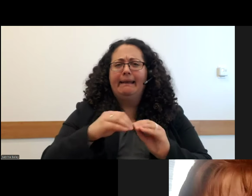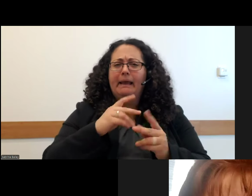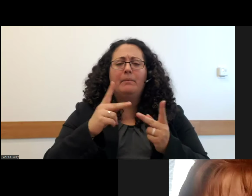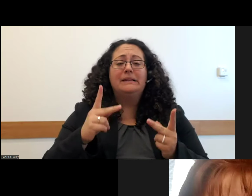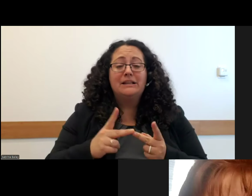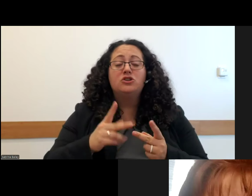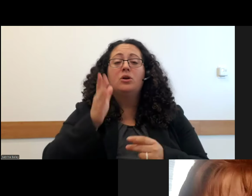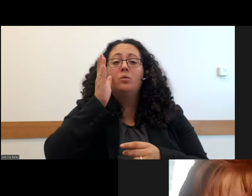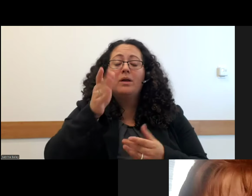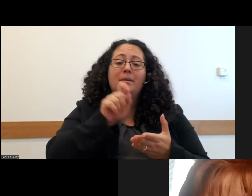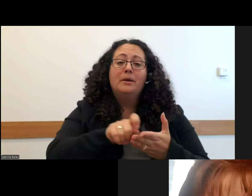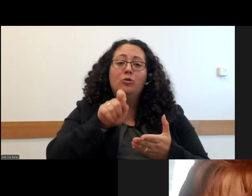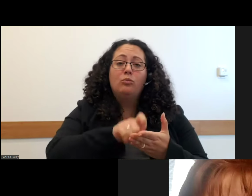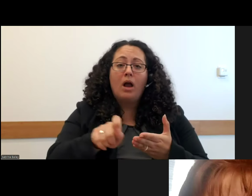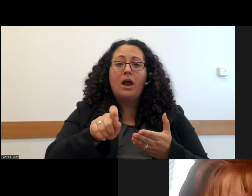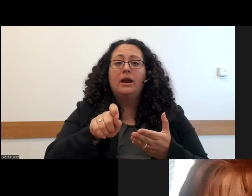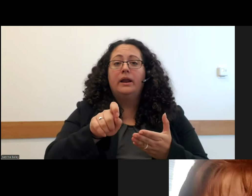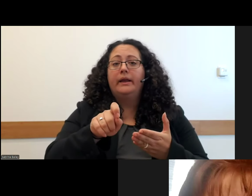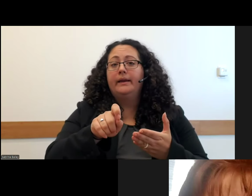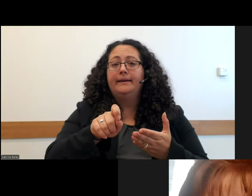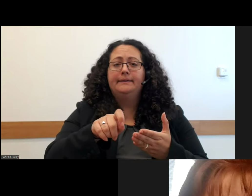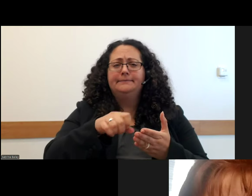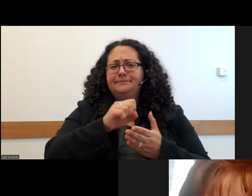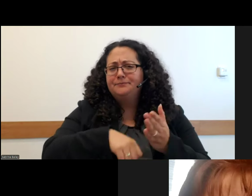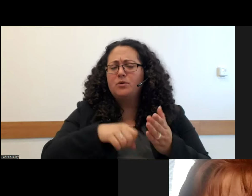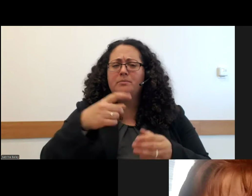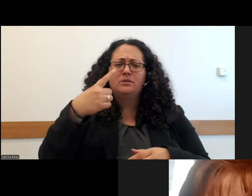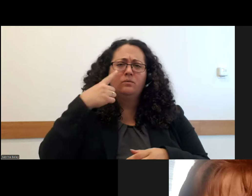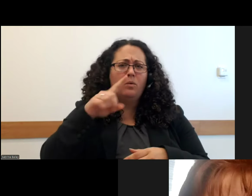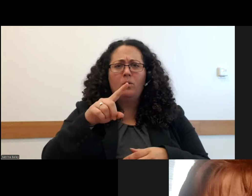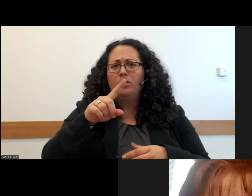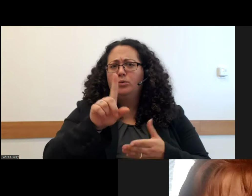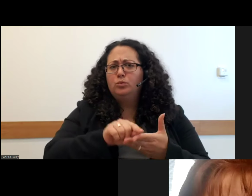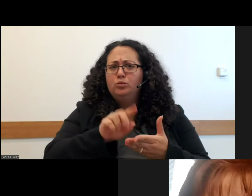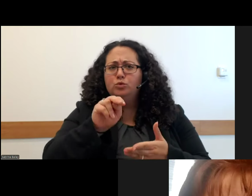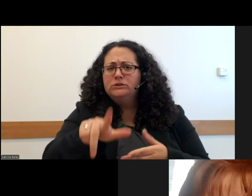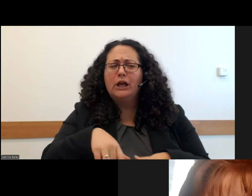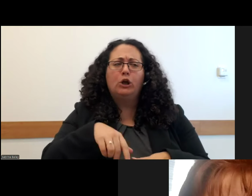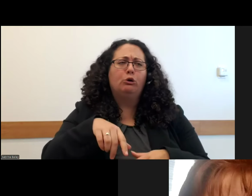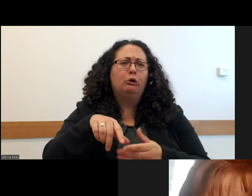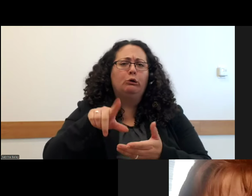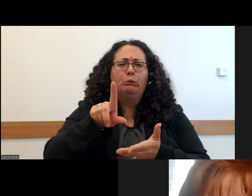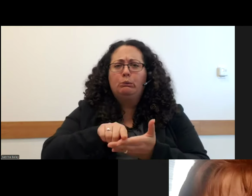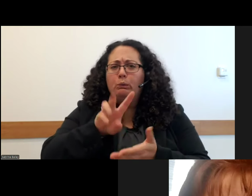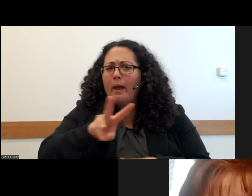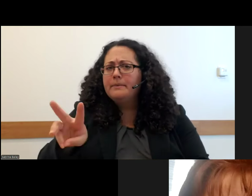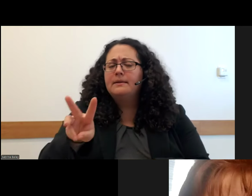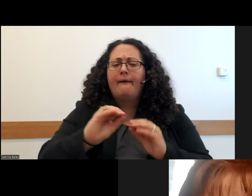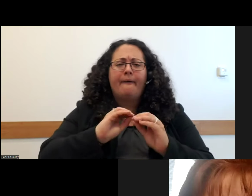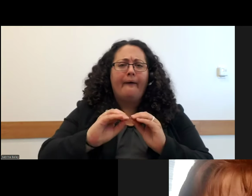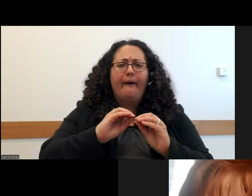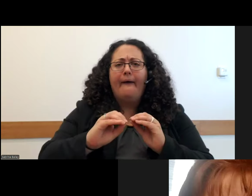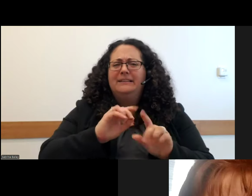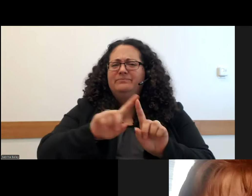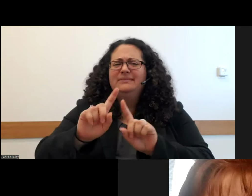be writing scripts for newsletters or the website, or, you know, doing editing of